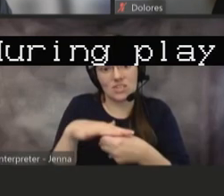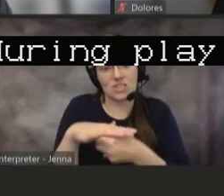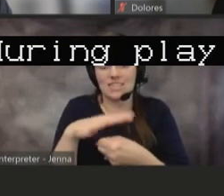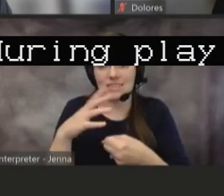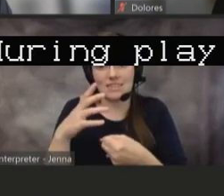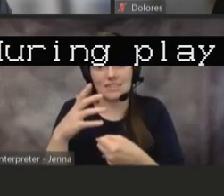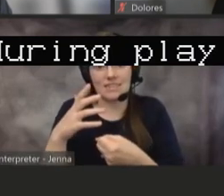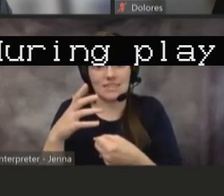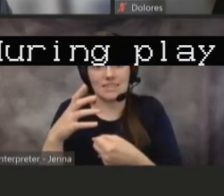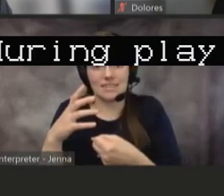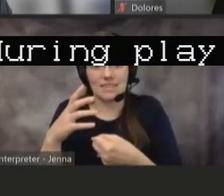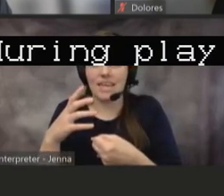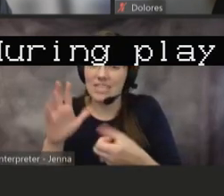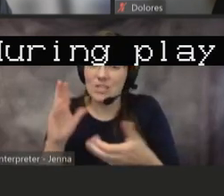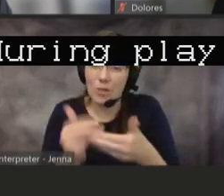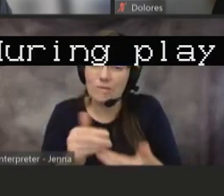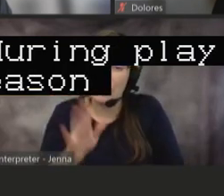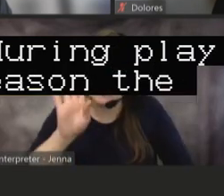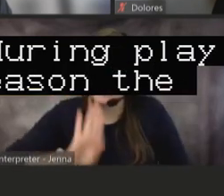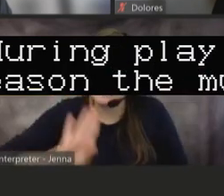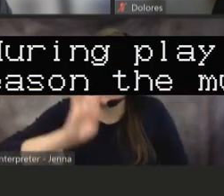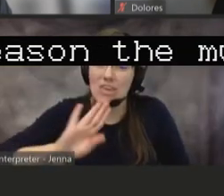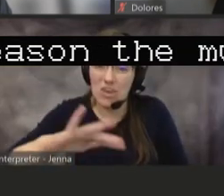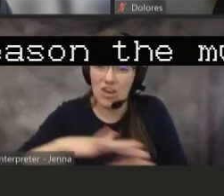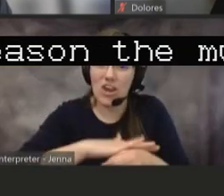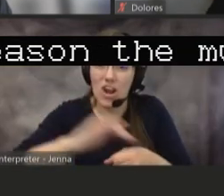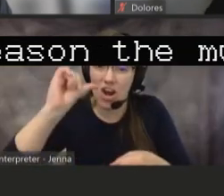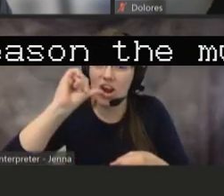coincide with the beer locations.